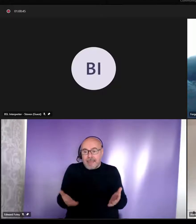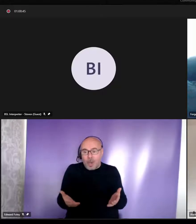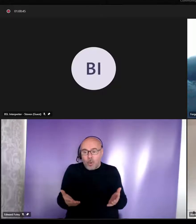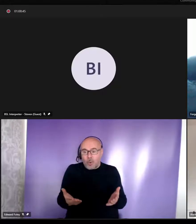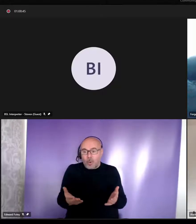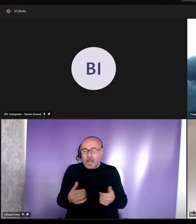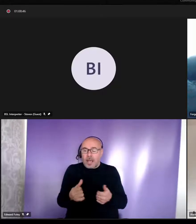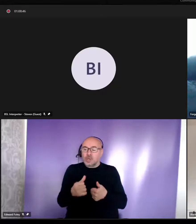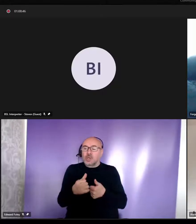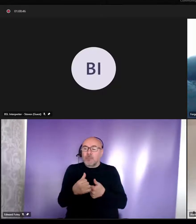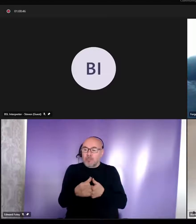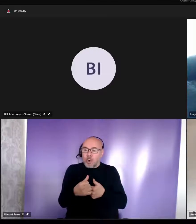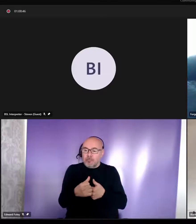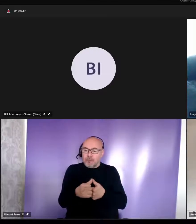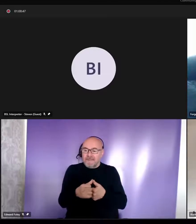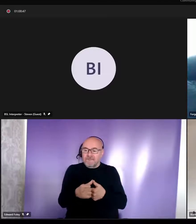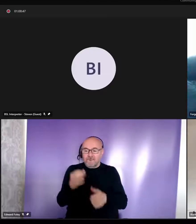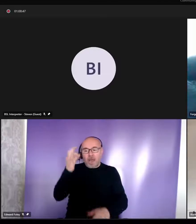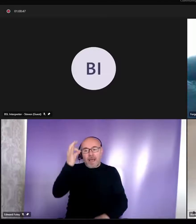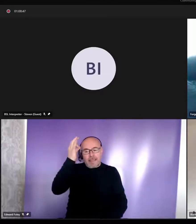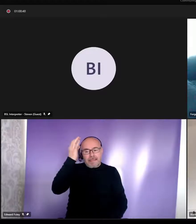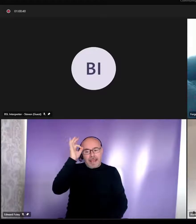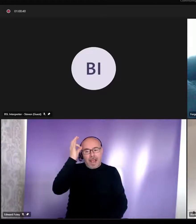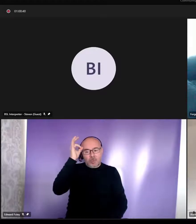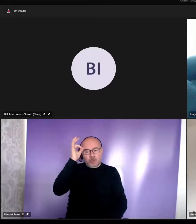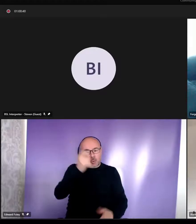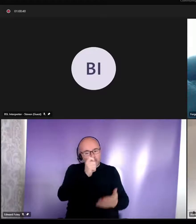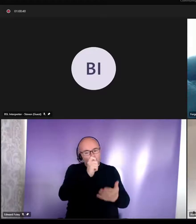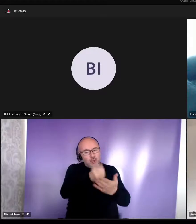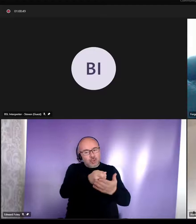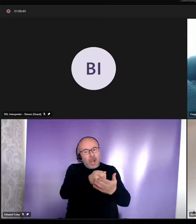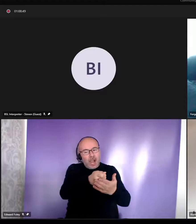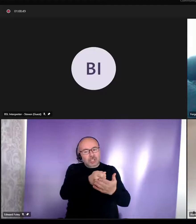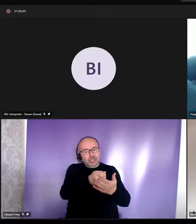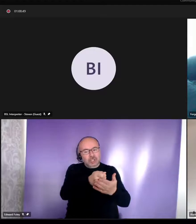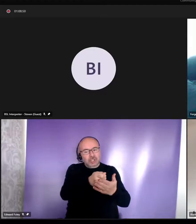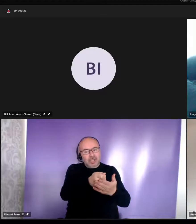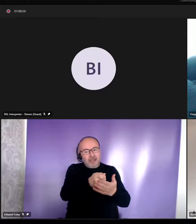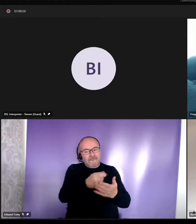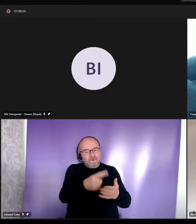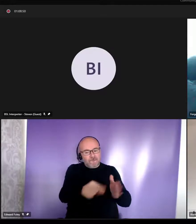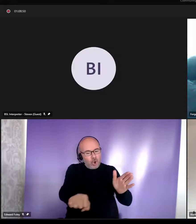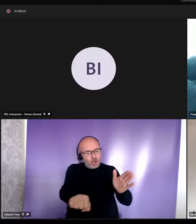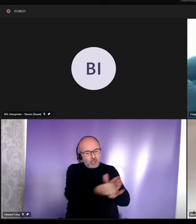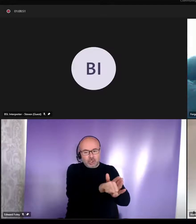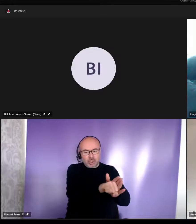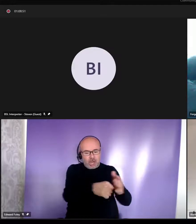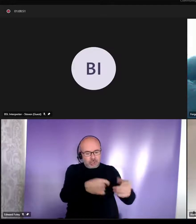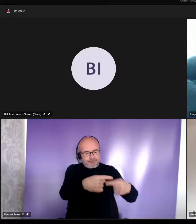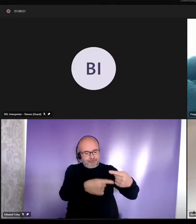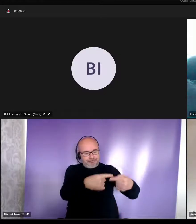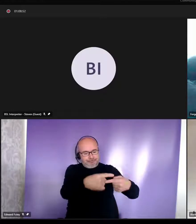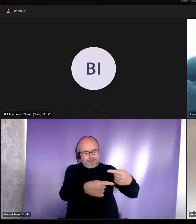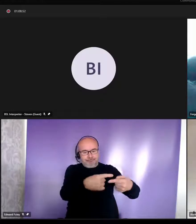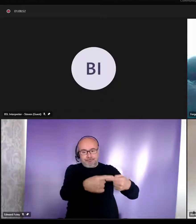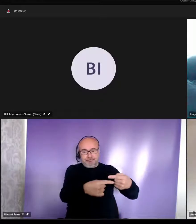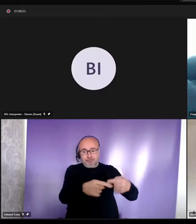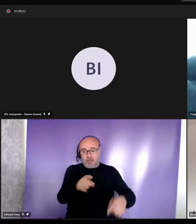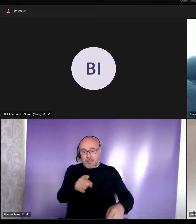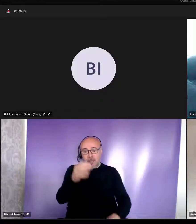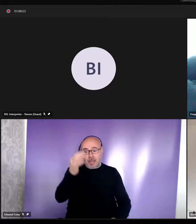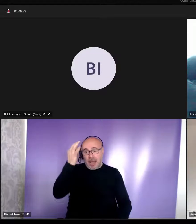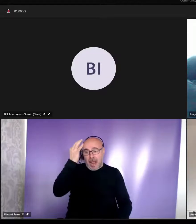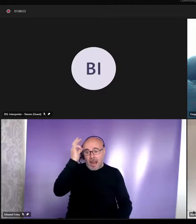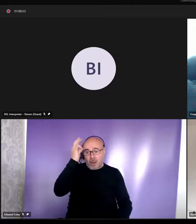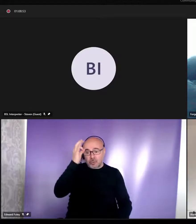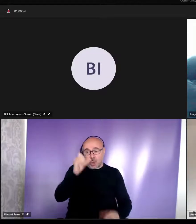to consider charging for charging. Councillor Cooper is right when she says that we are providing free